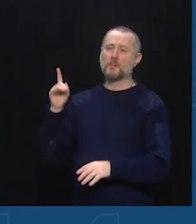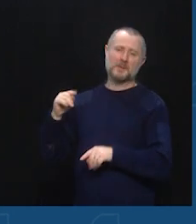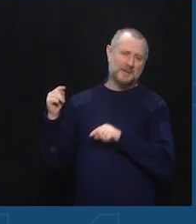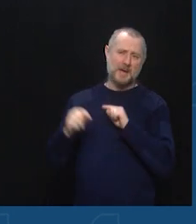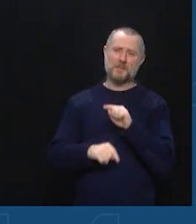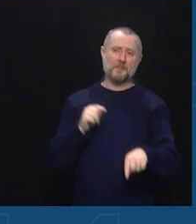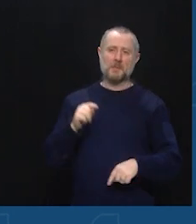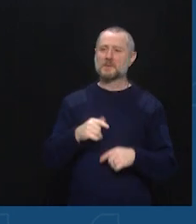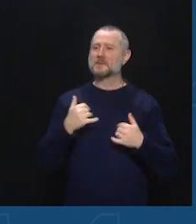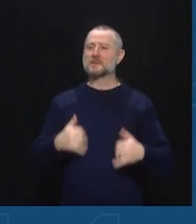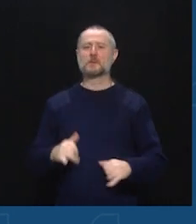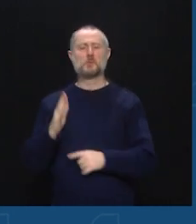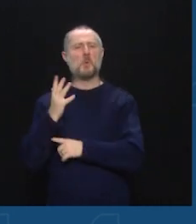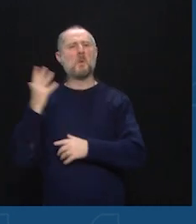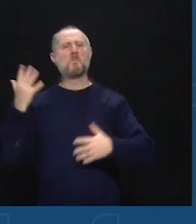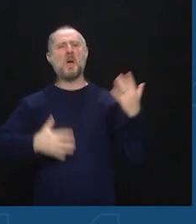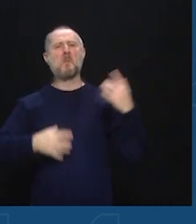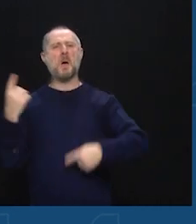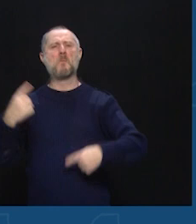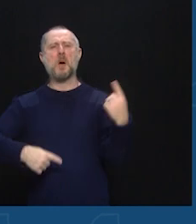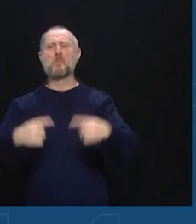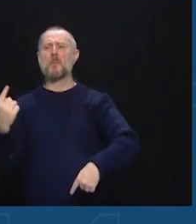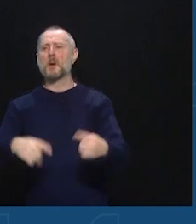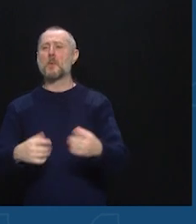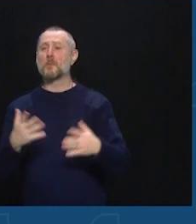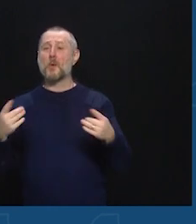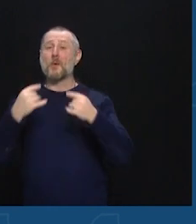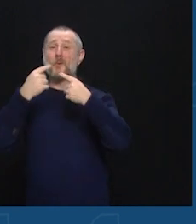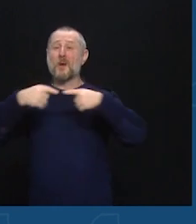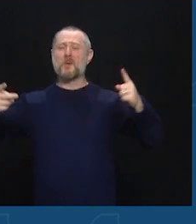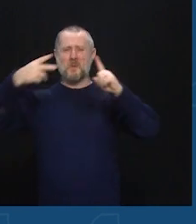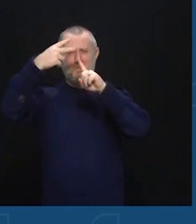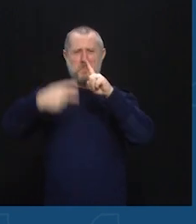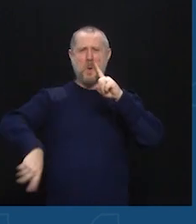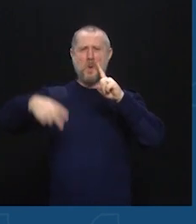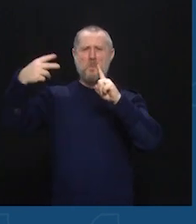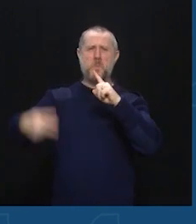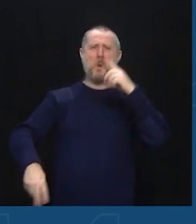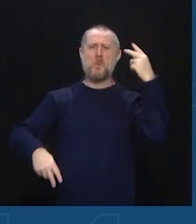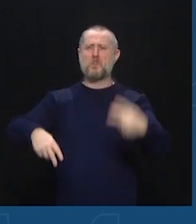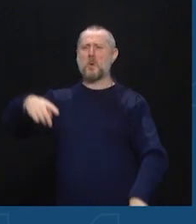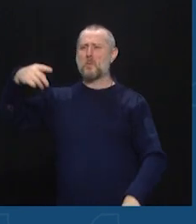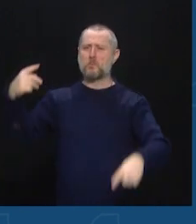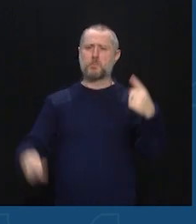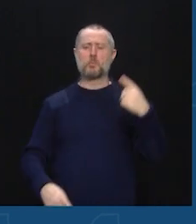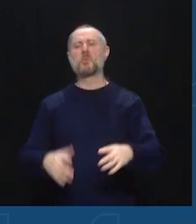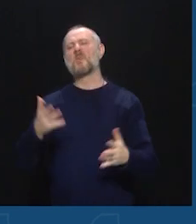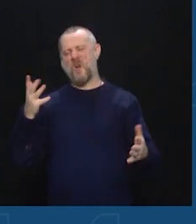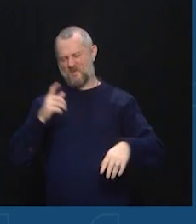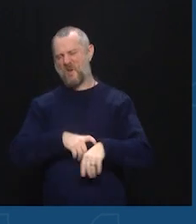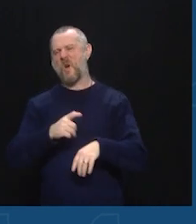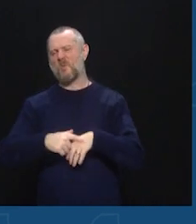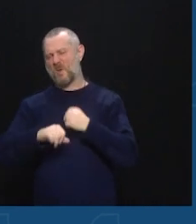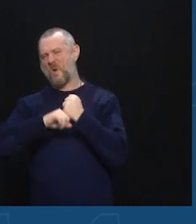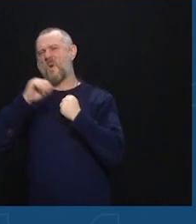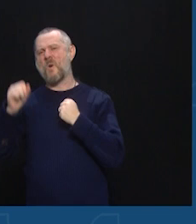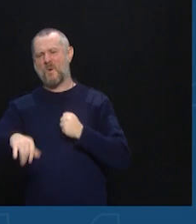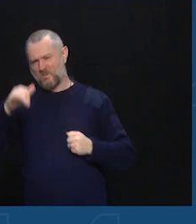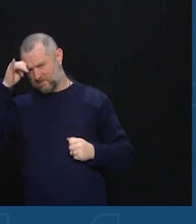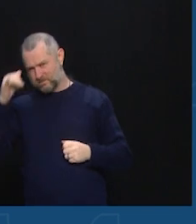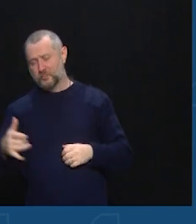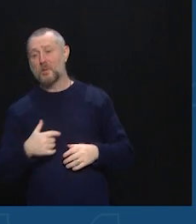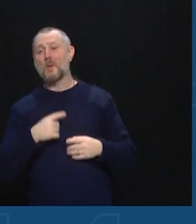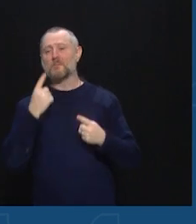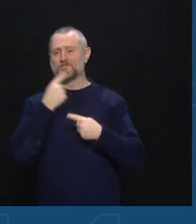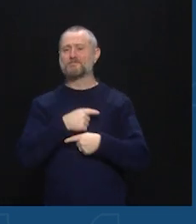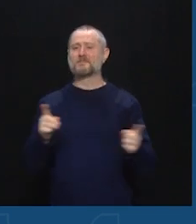tree limbs and wires down, it is going to take time to get to all of you. We have issued a state of emergency in the City